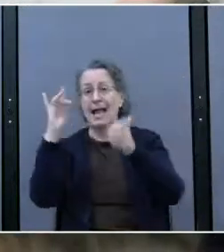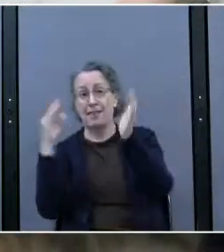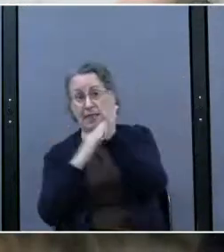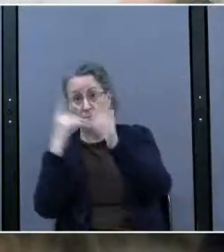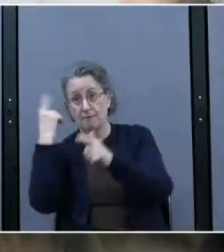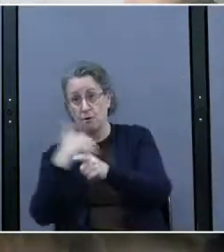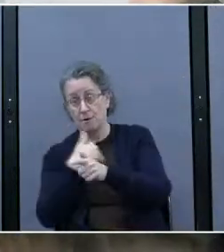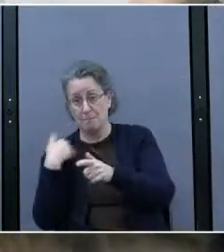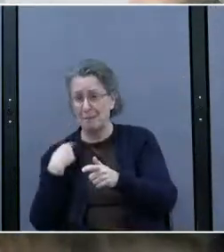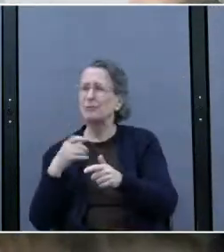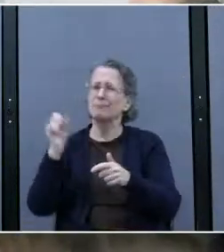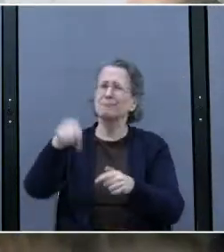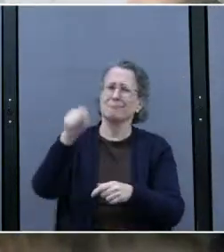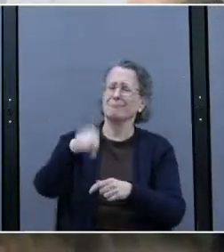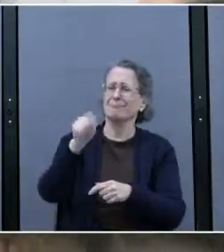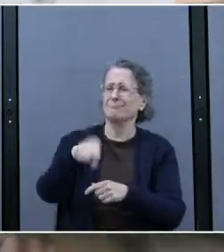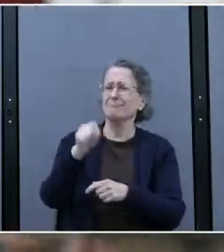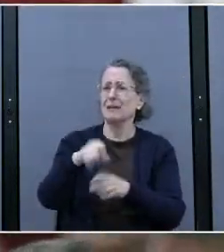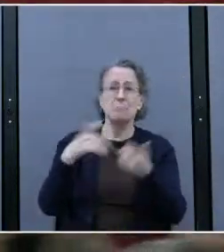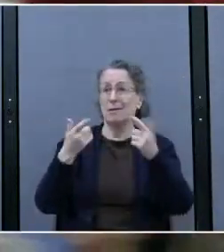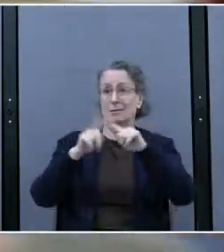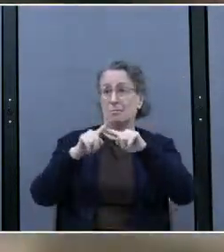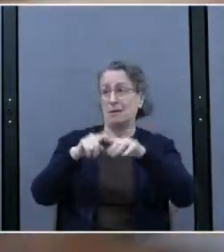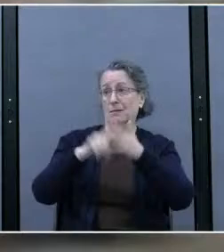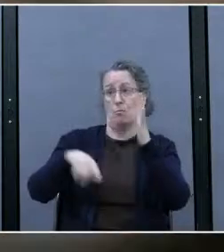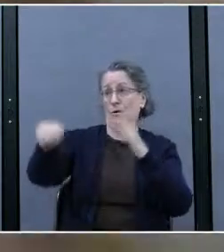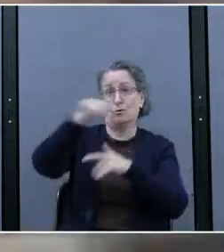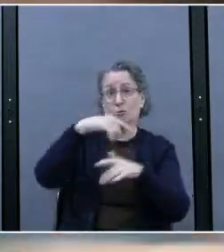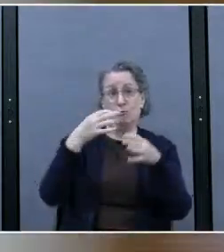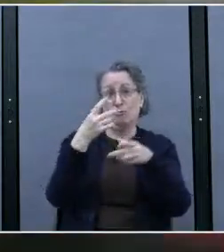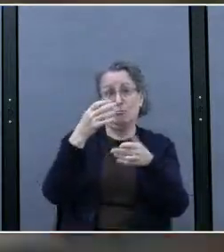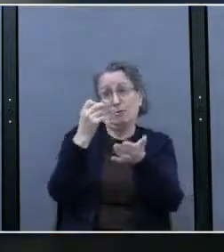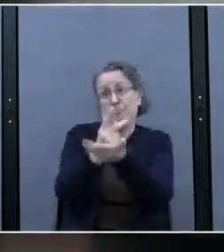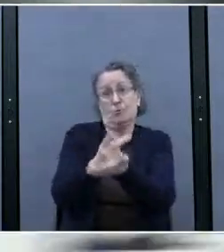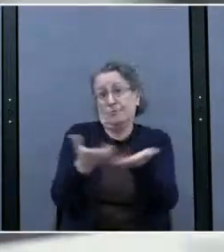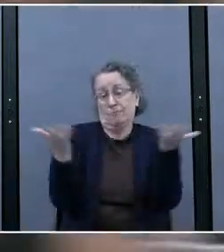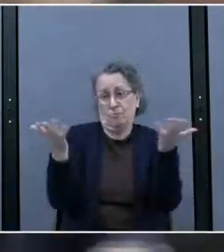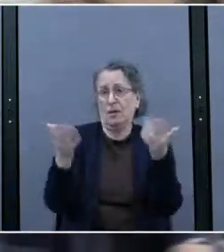you. But is based on what you all approve.